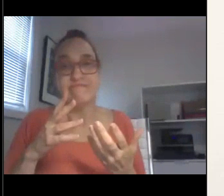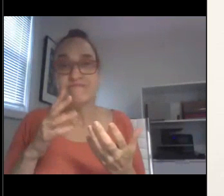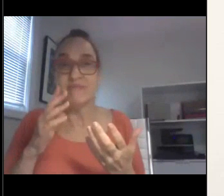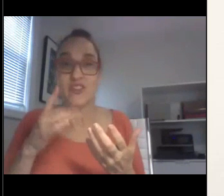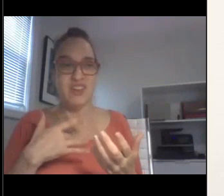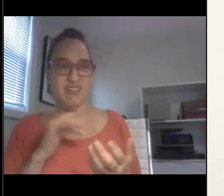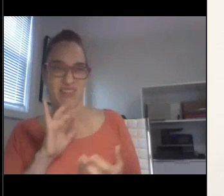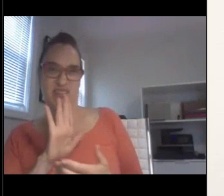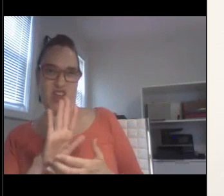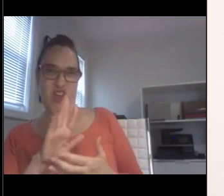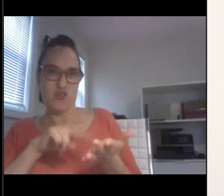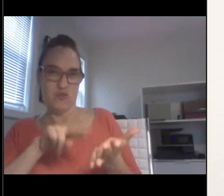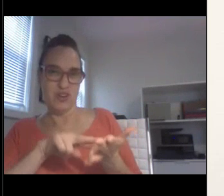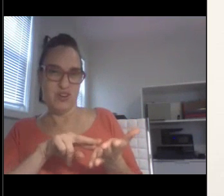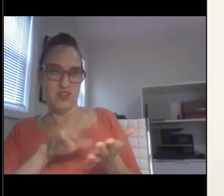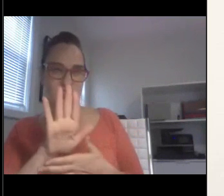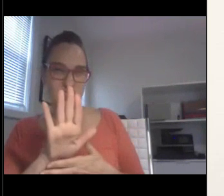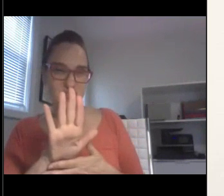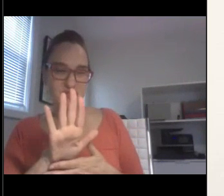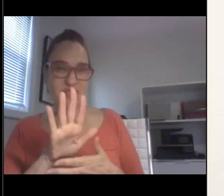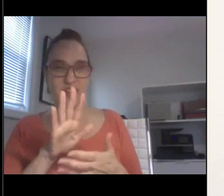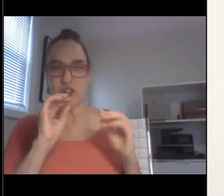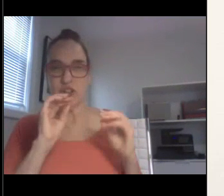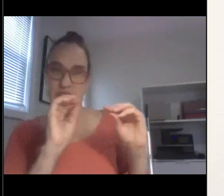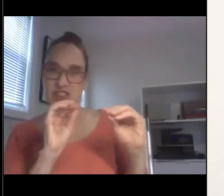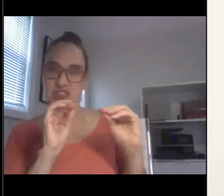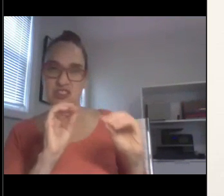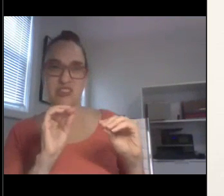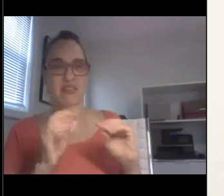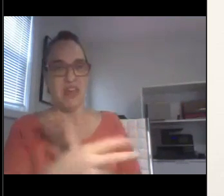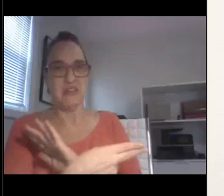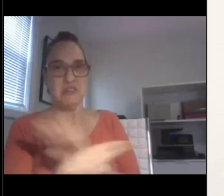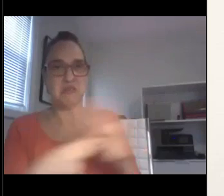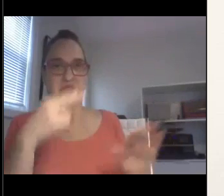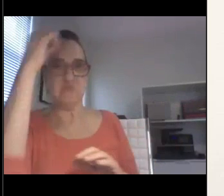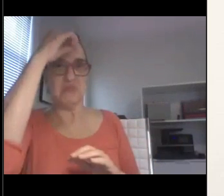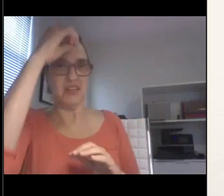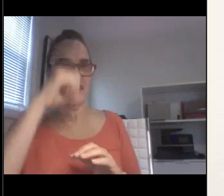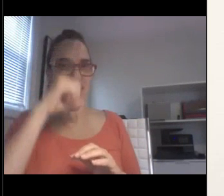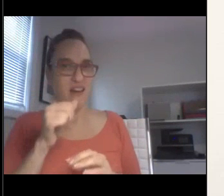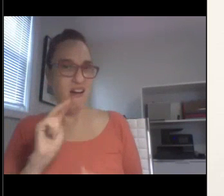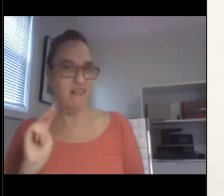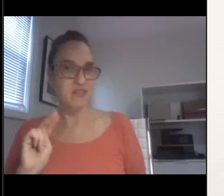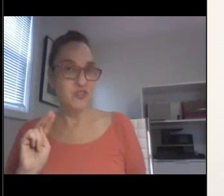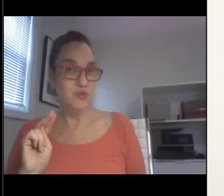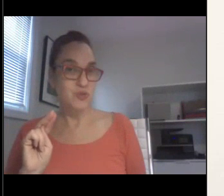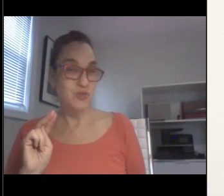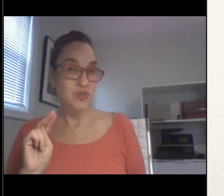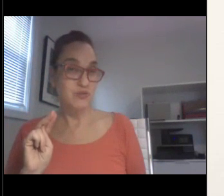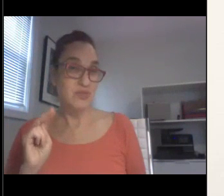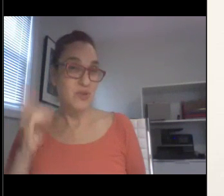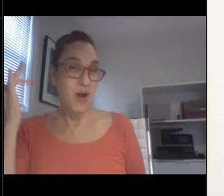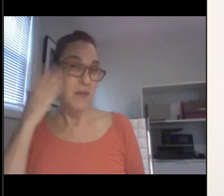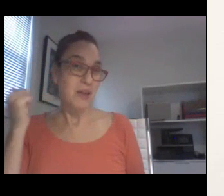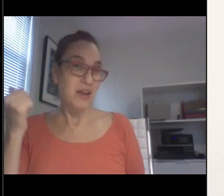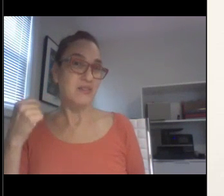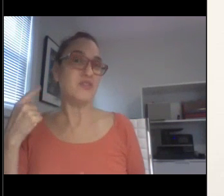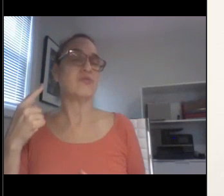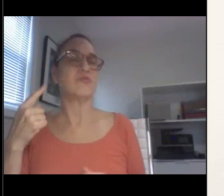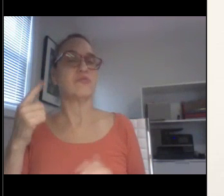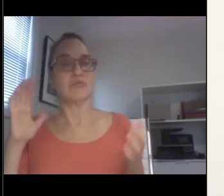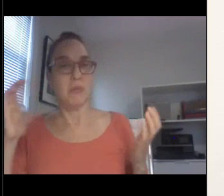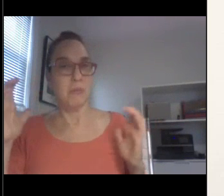and not information and knowledge based on their comparison with you. We just want to be mindful of that.